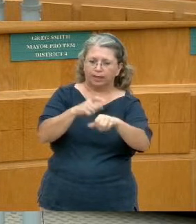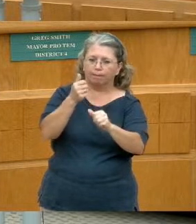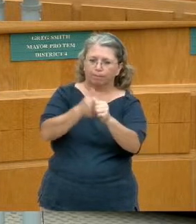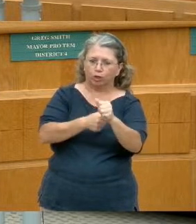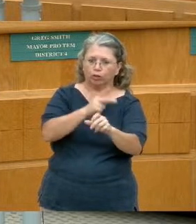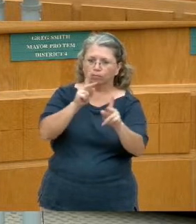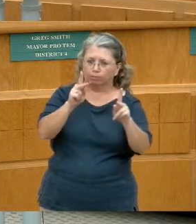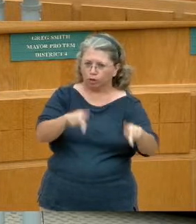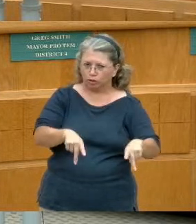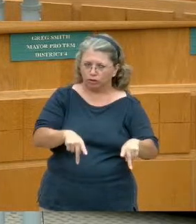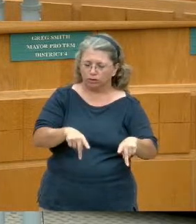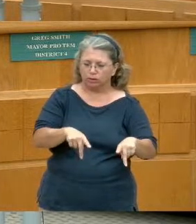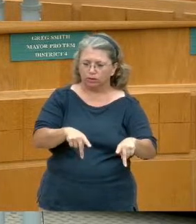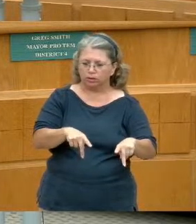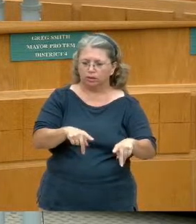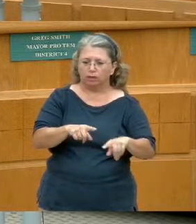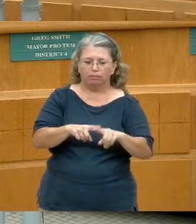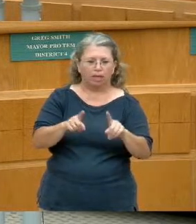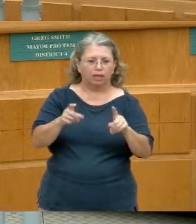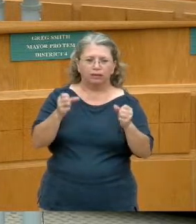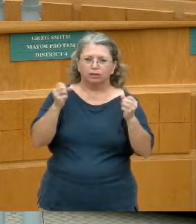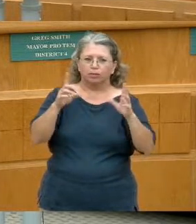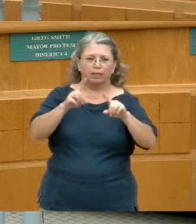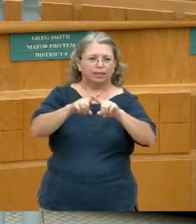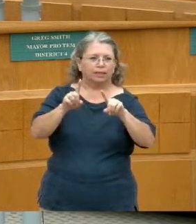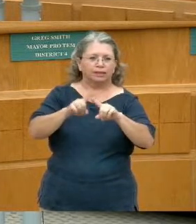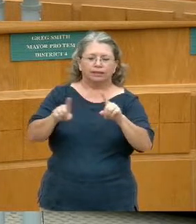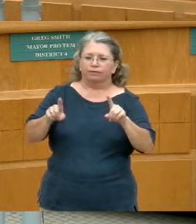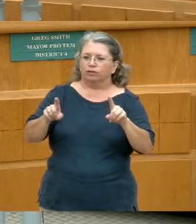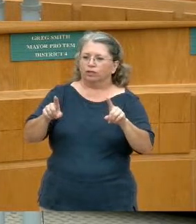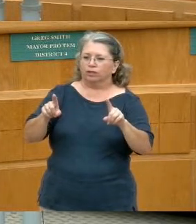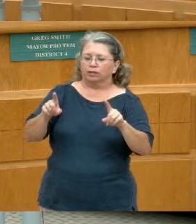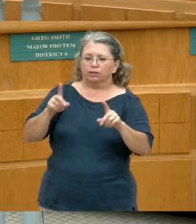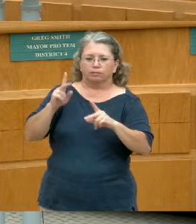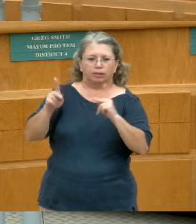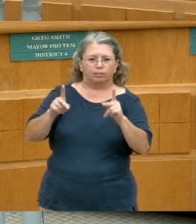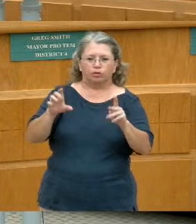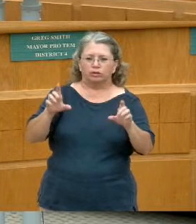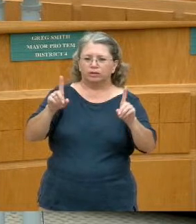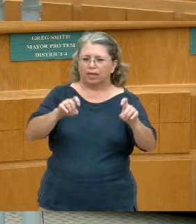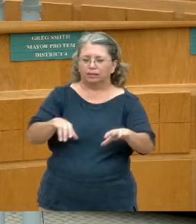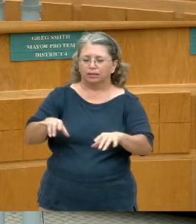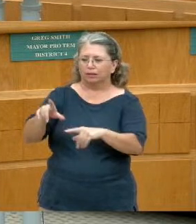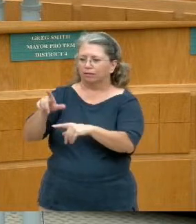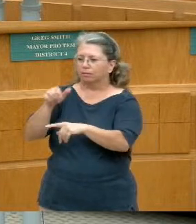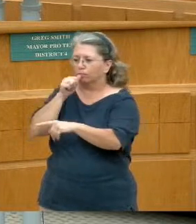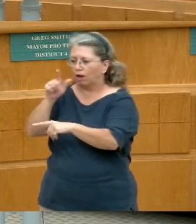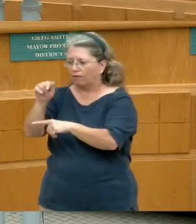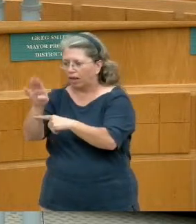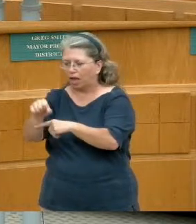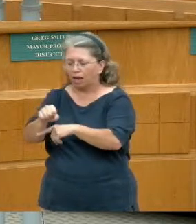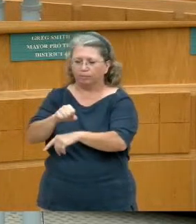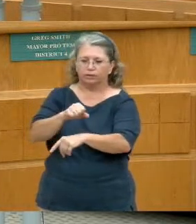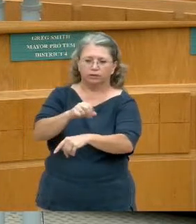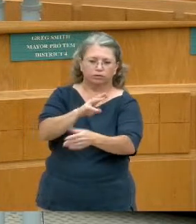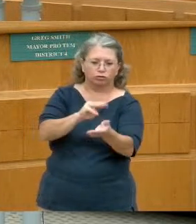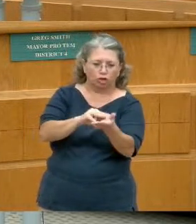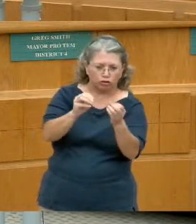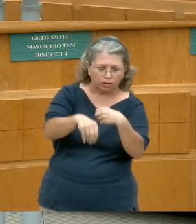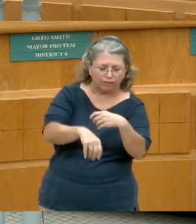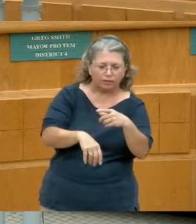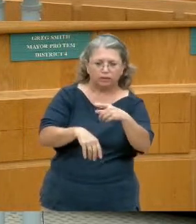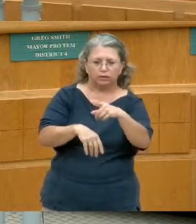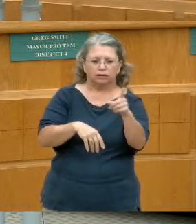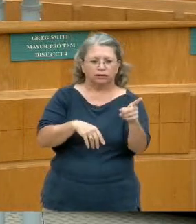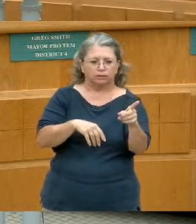many different institutions doing tests that it becomes extremely difficult to know if that's happening across all institutions or